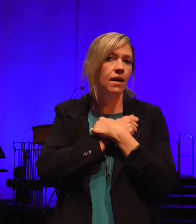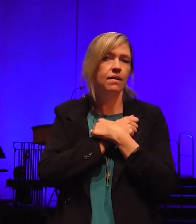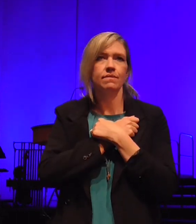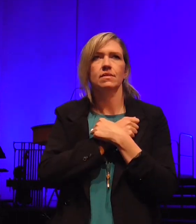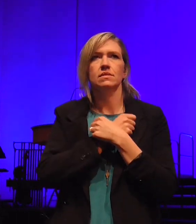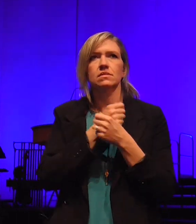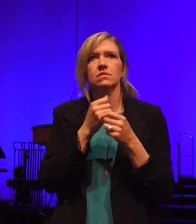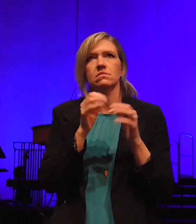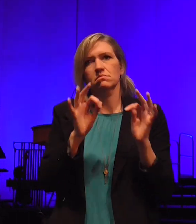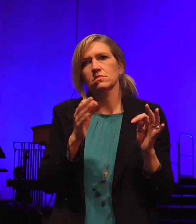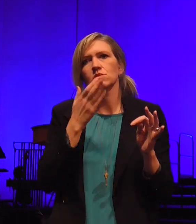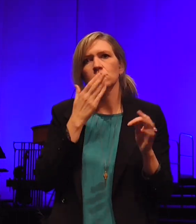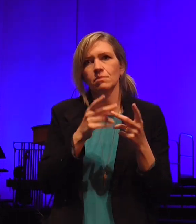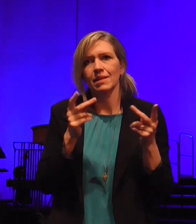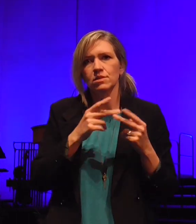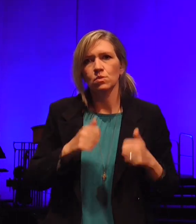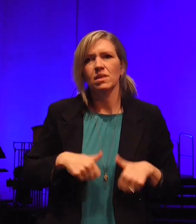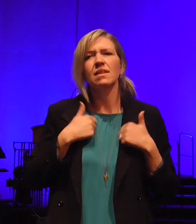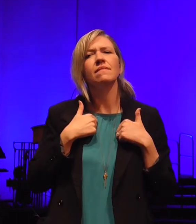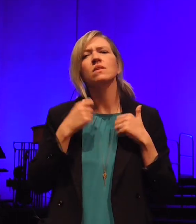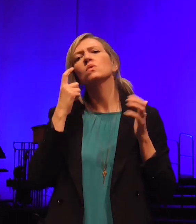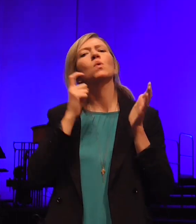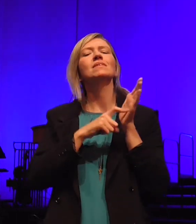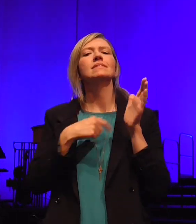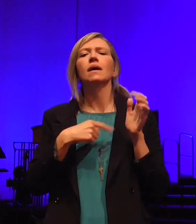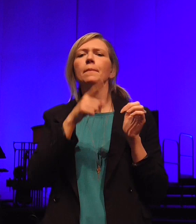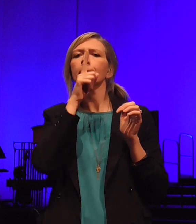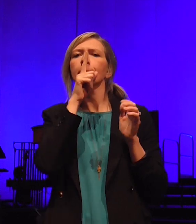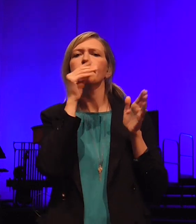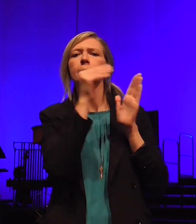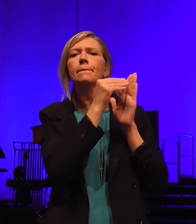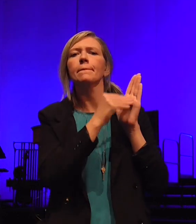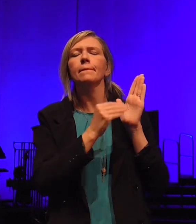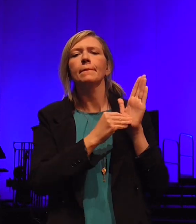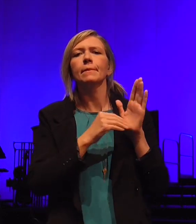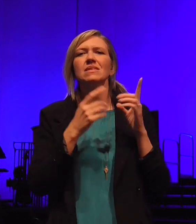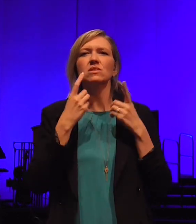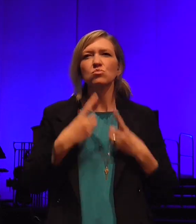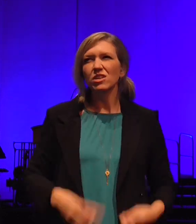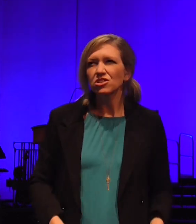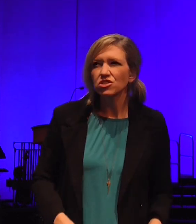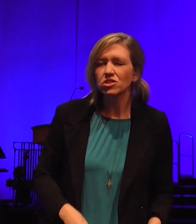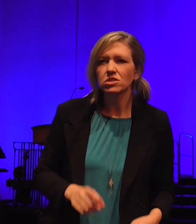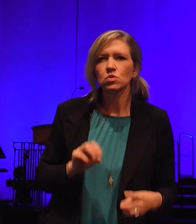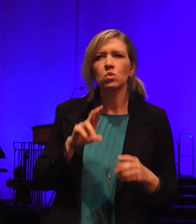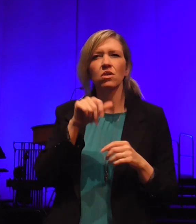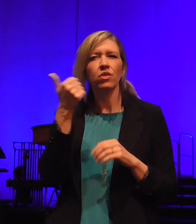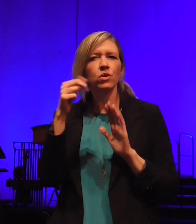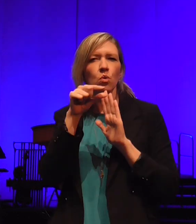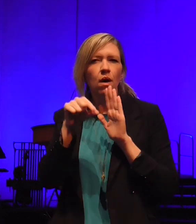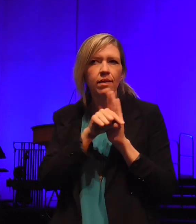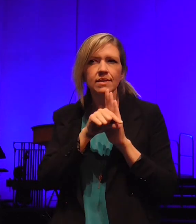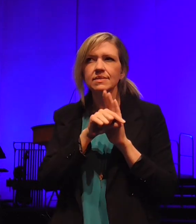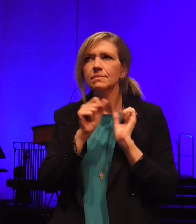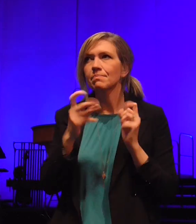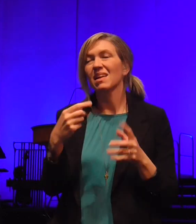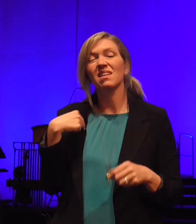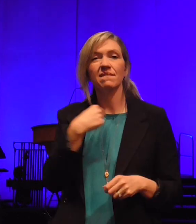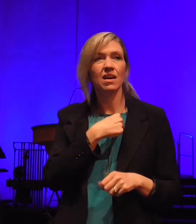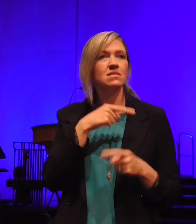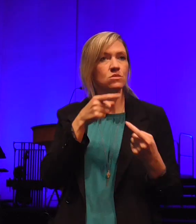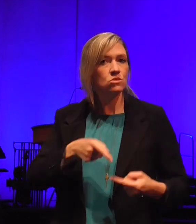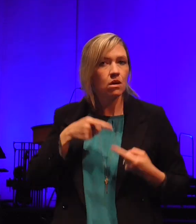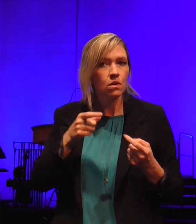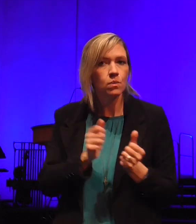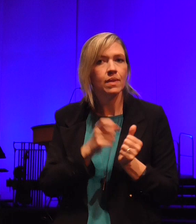live from that. Note as well that I didn't put qualities like depression on there. Qualities that so many of us who courageously